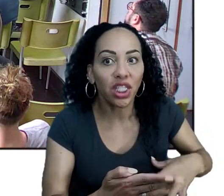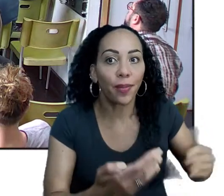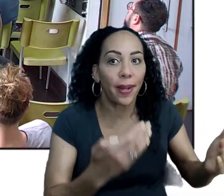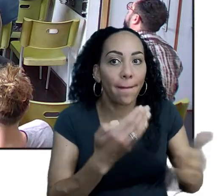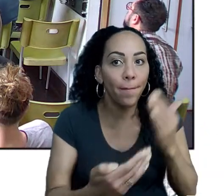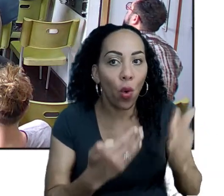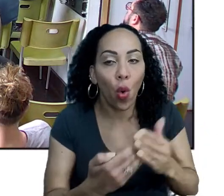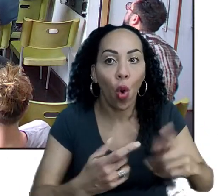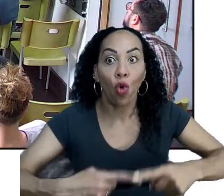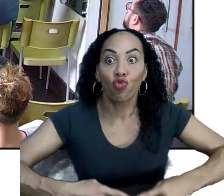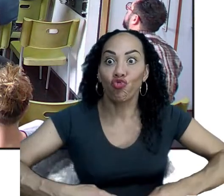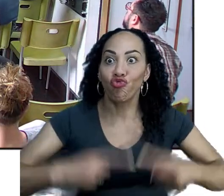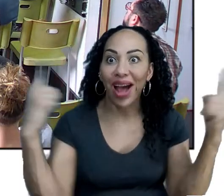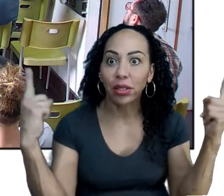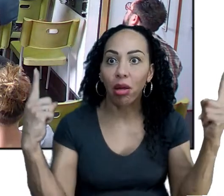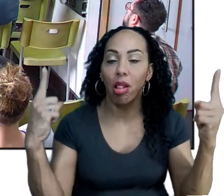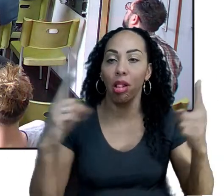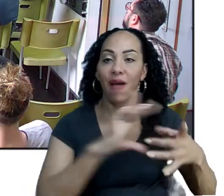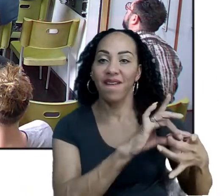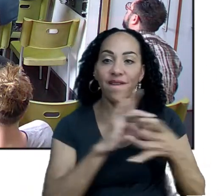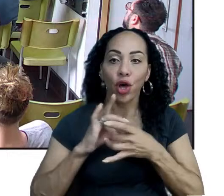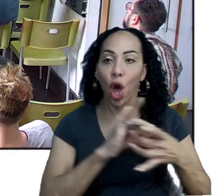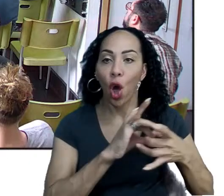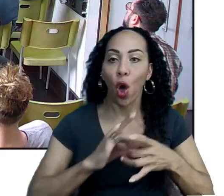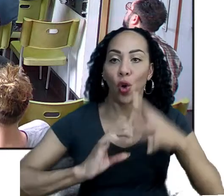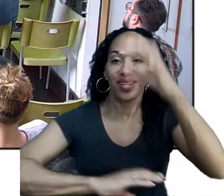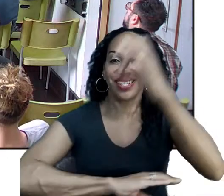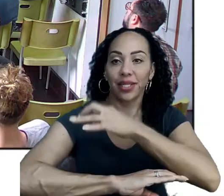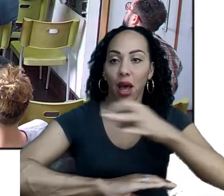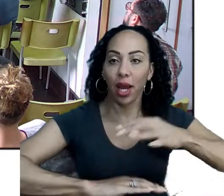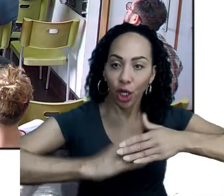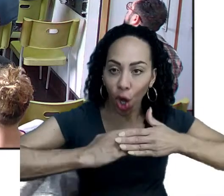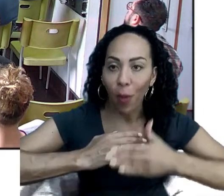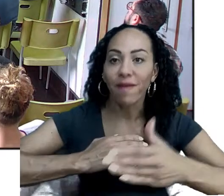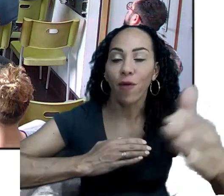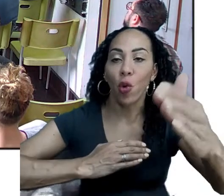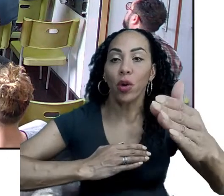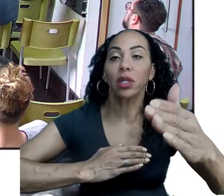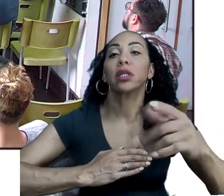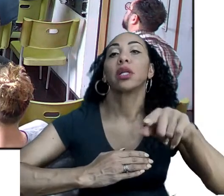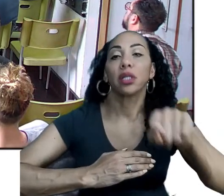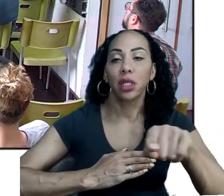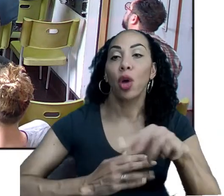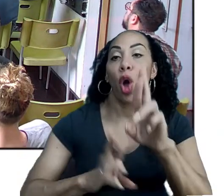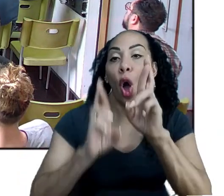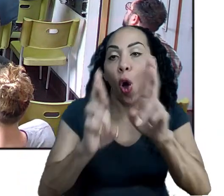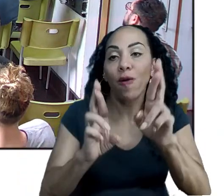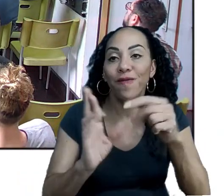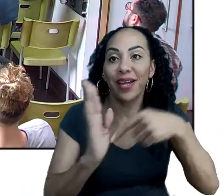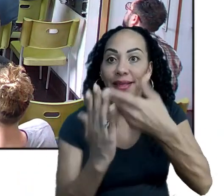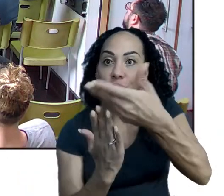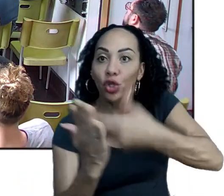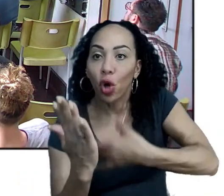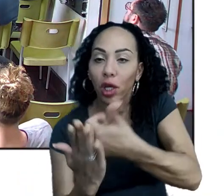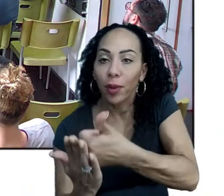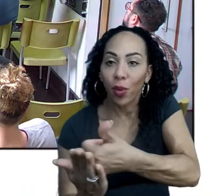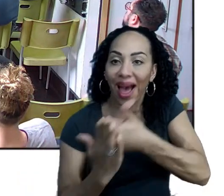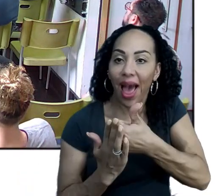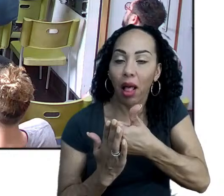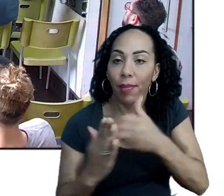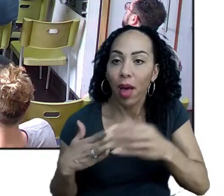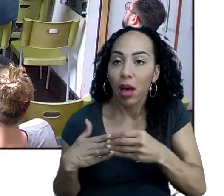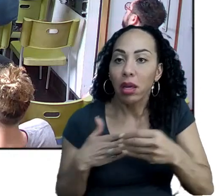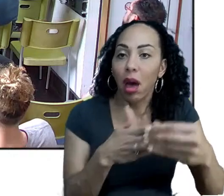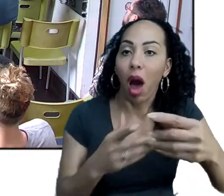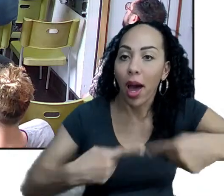forward. And that's some of the ways that we want to do that. Yeah, and we do start to outline that in the document. But yeah, there's more to come for sure.